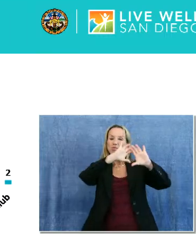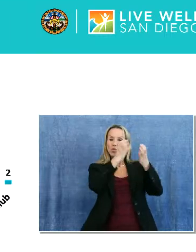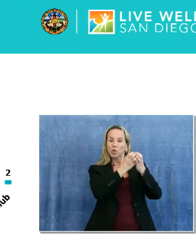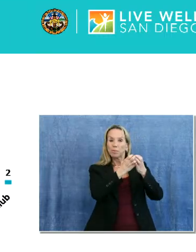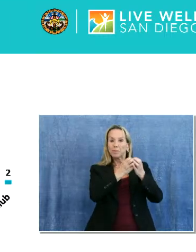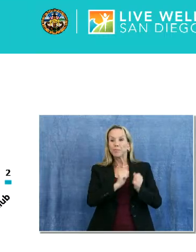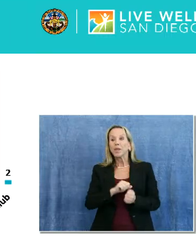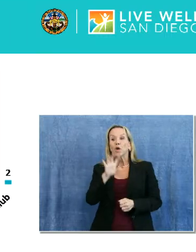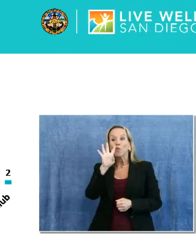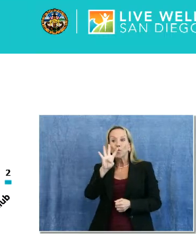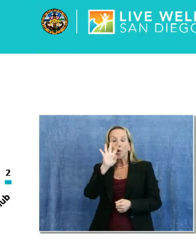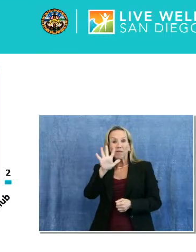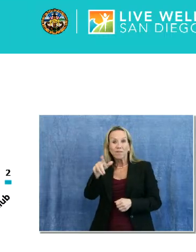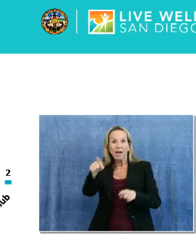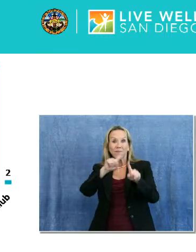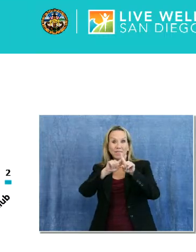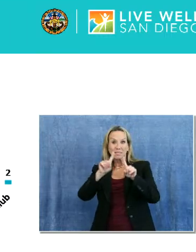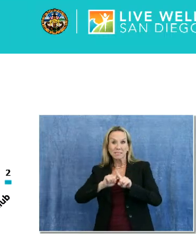in various